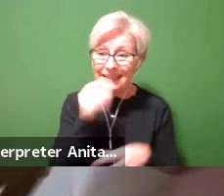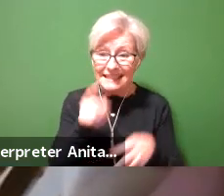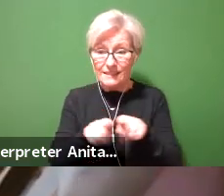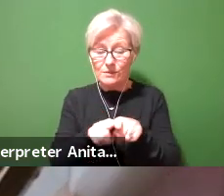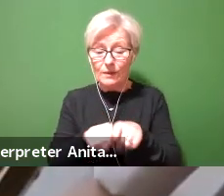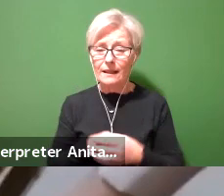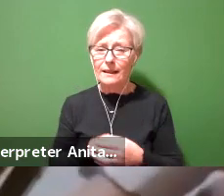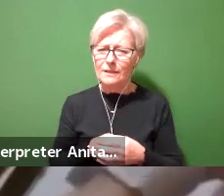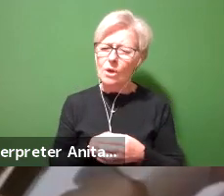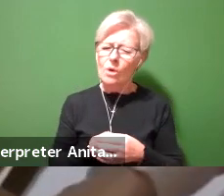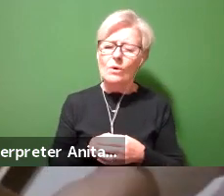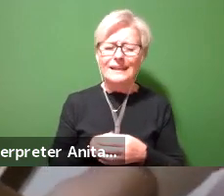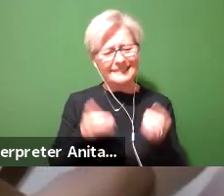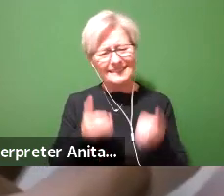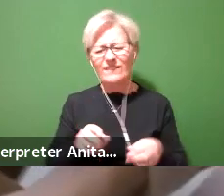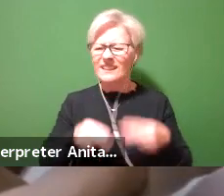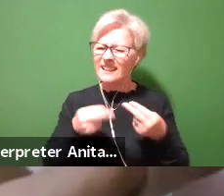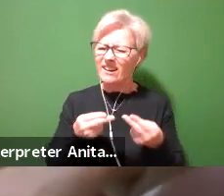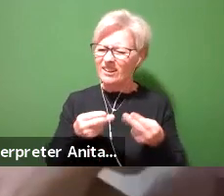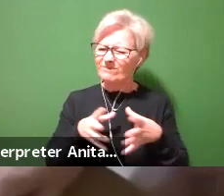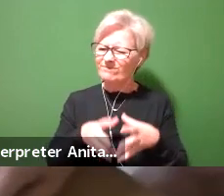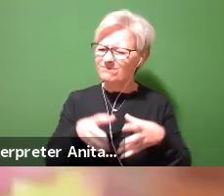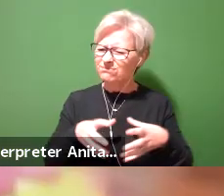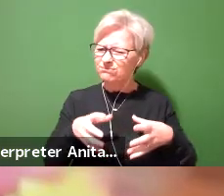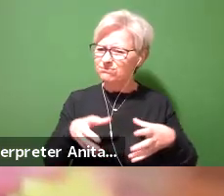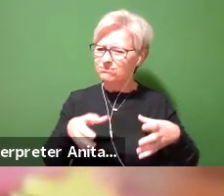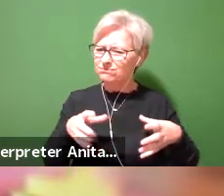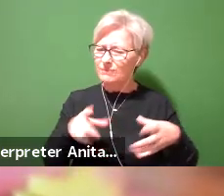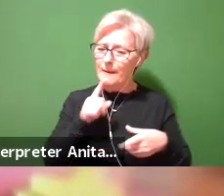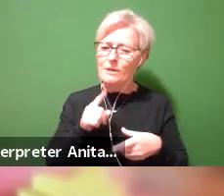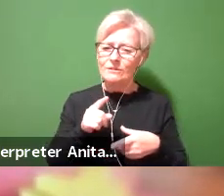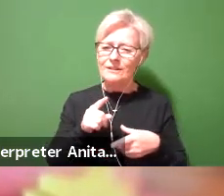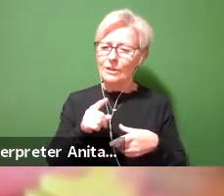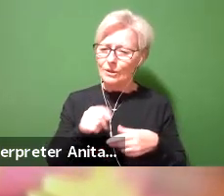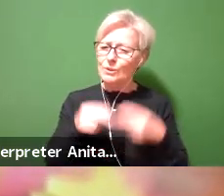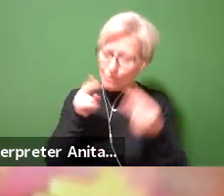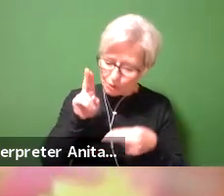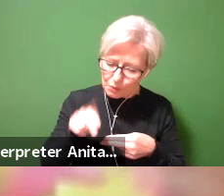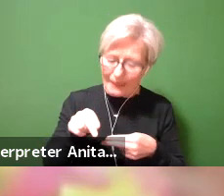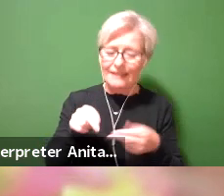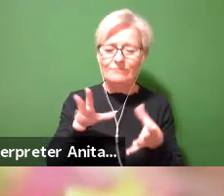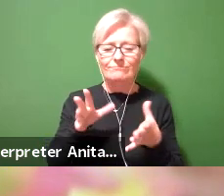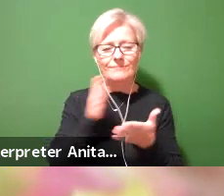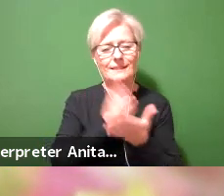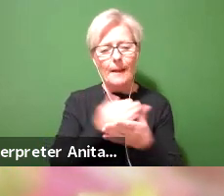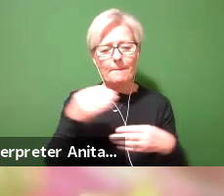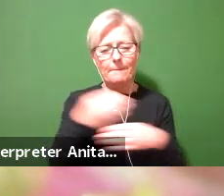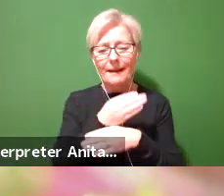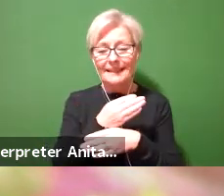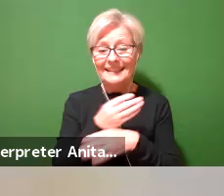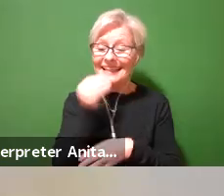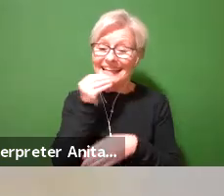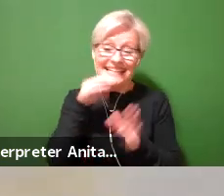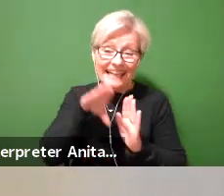just need to adjust for this with portion size, avoiding excess calories from high sugar and high fat foods,